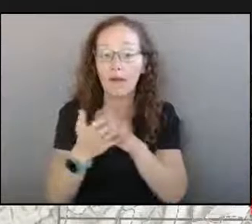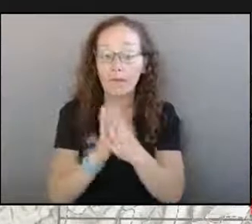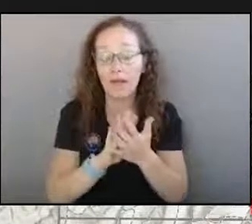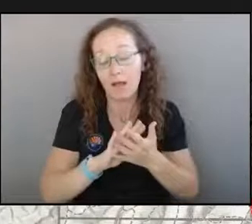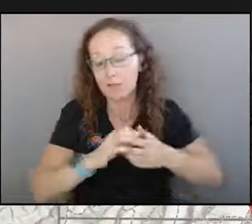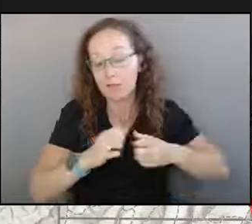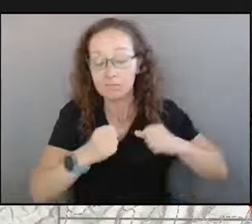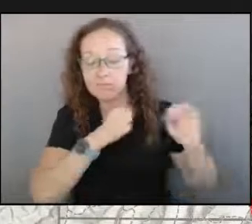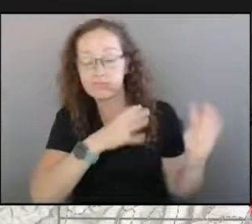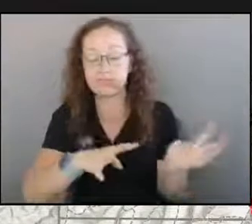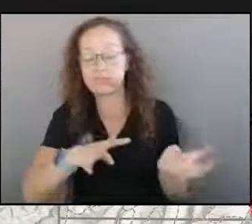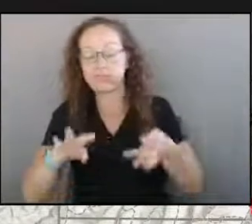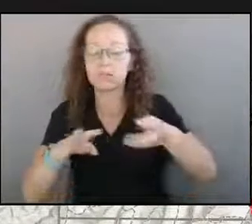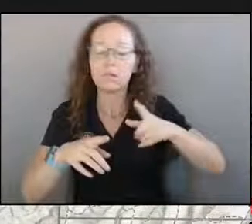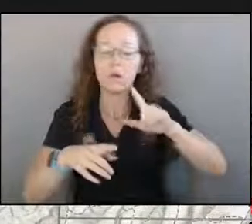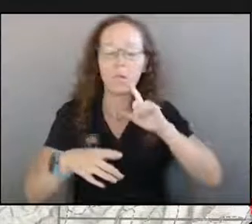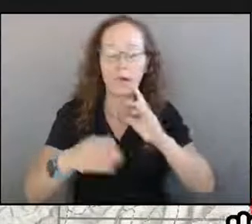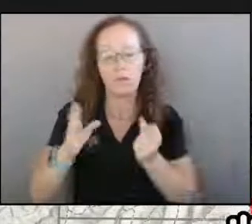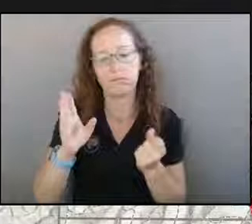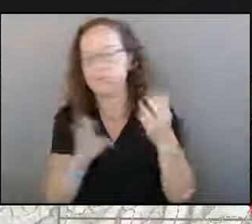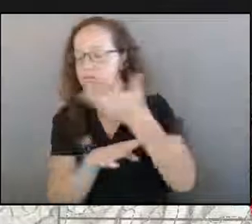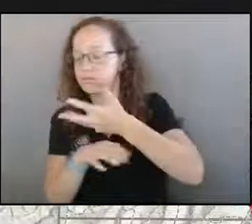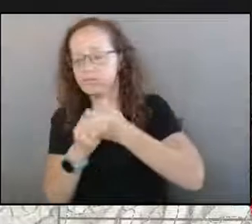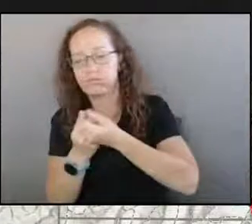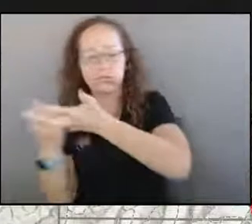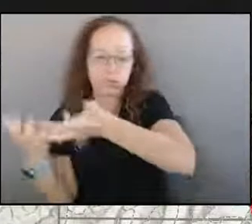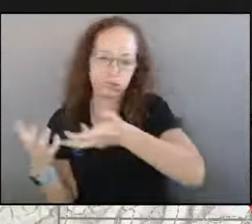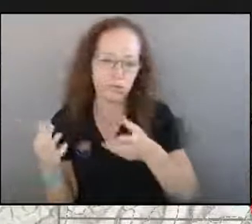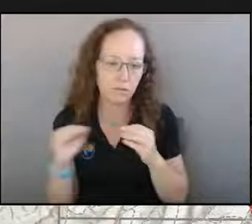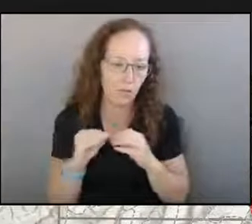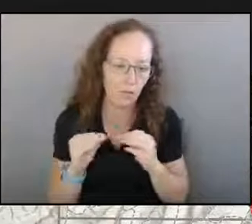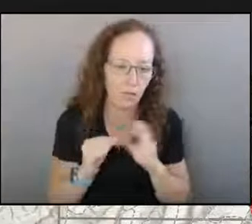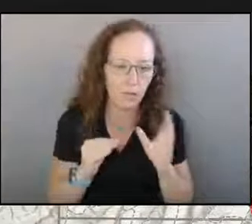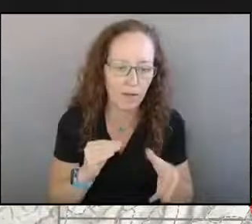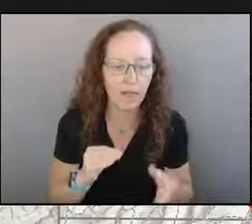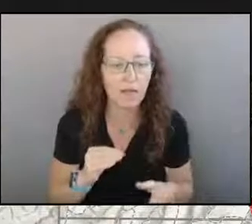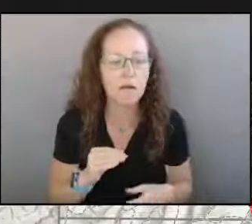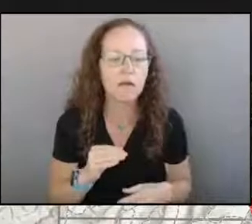limited growth in there. The